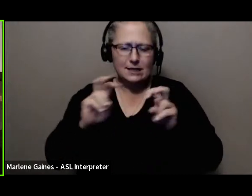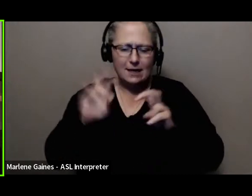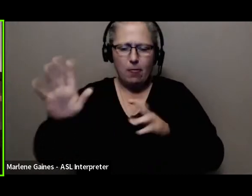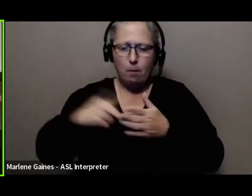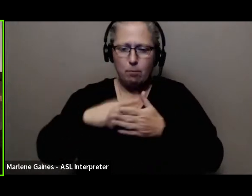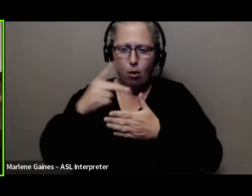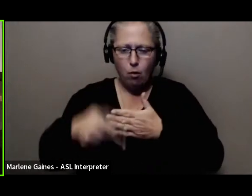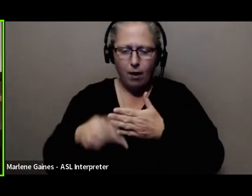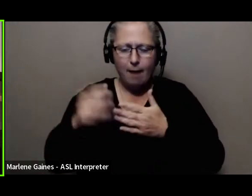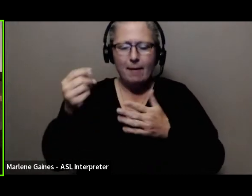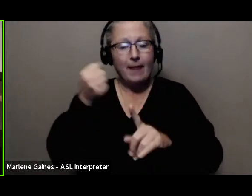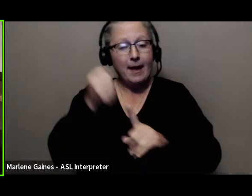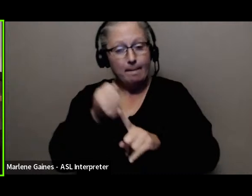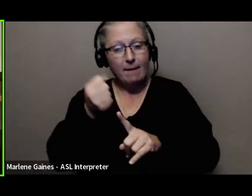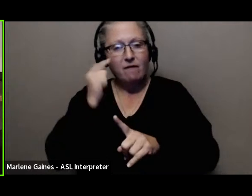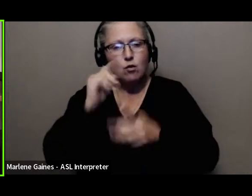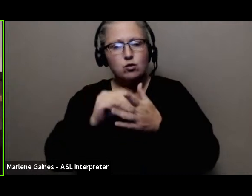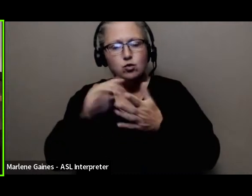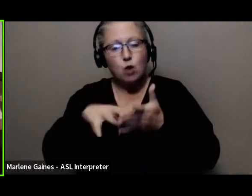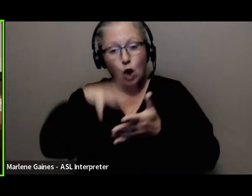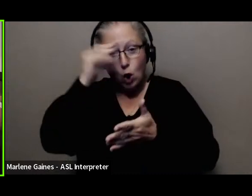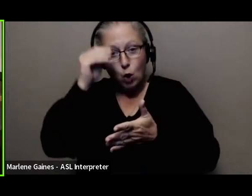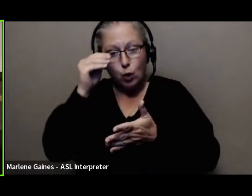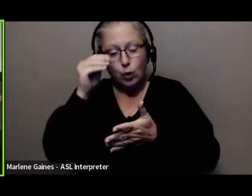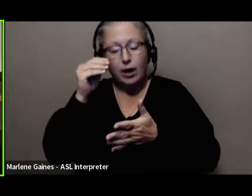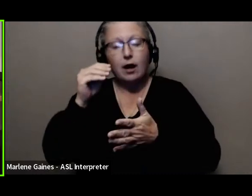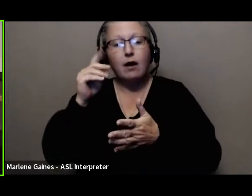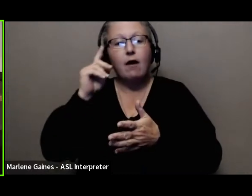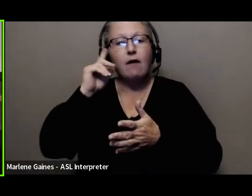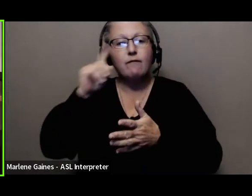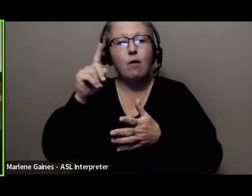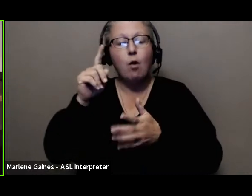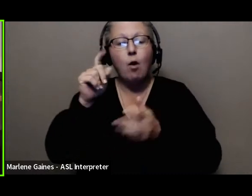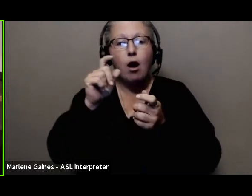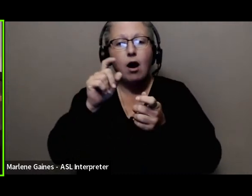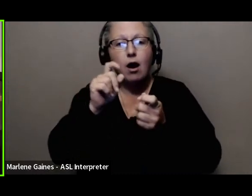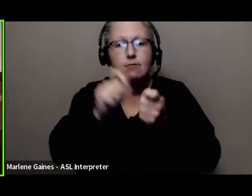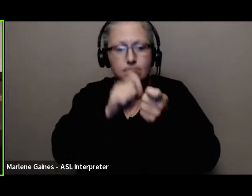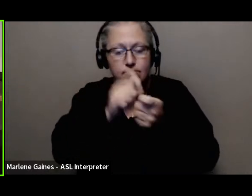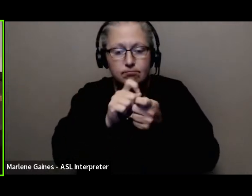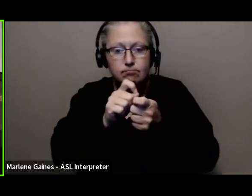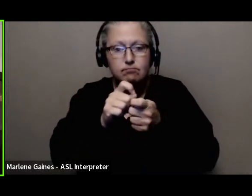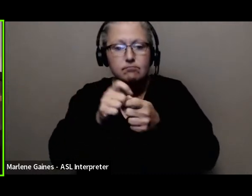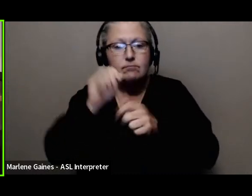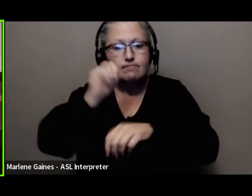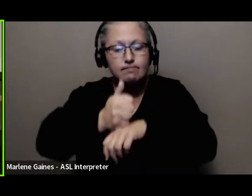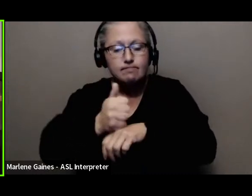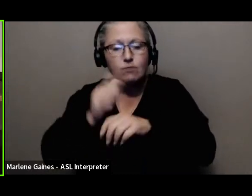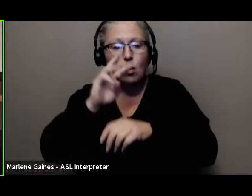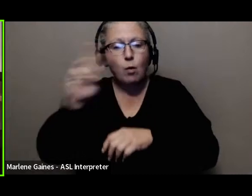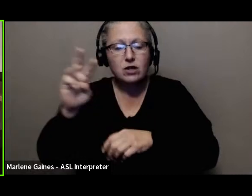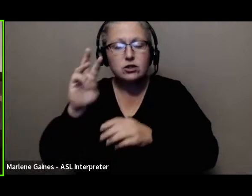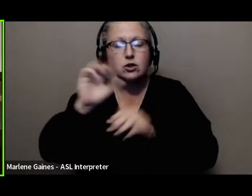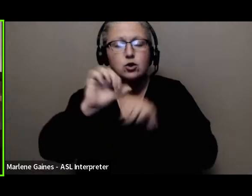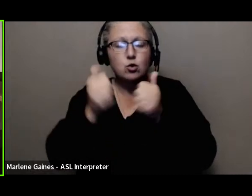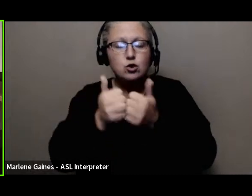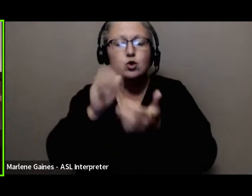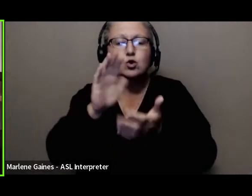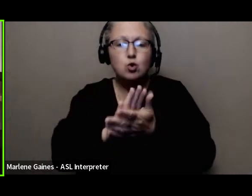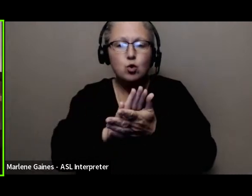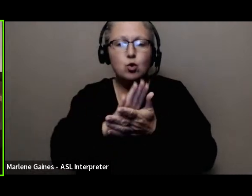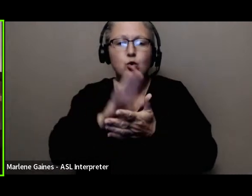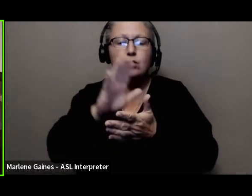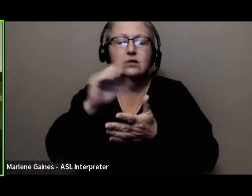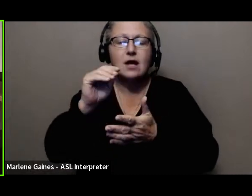and the impact on student learning with respect to a criteria set forth by the Western Association of Schools and Colleges. That's the acronym